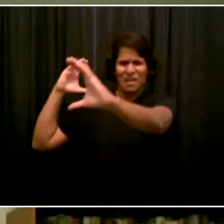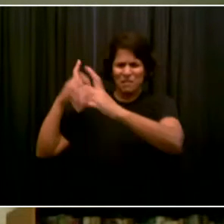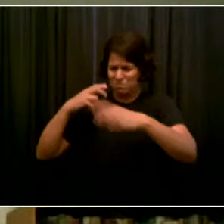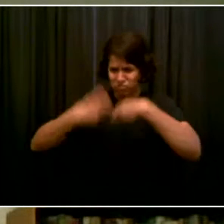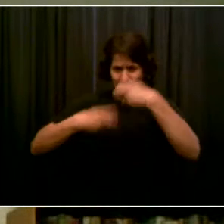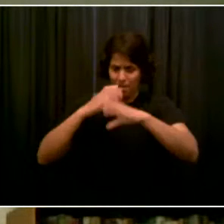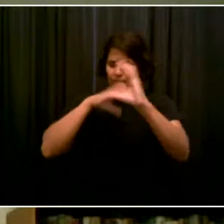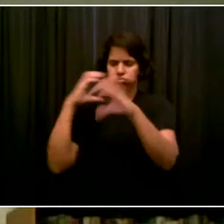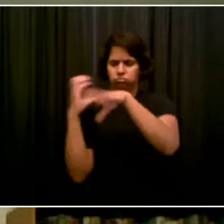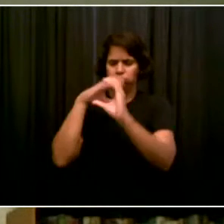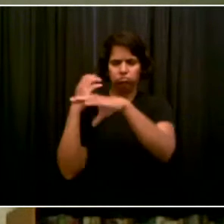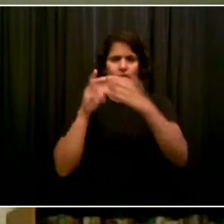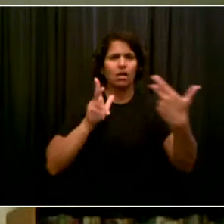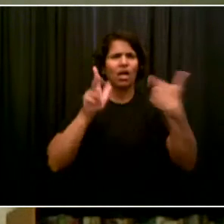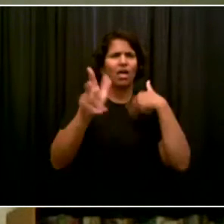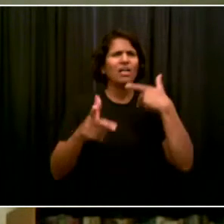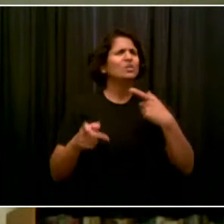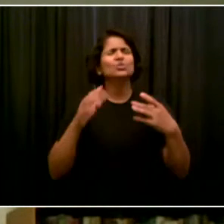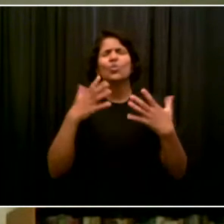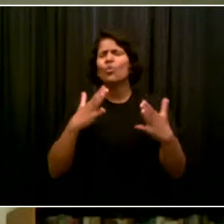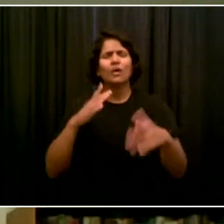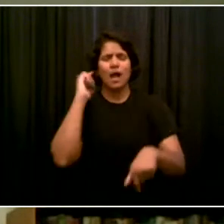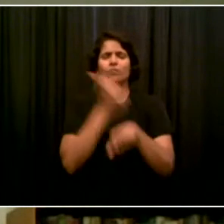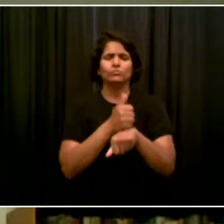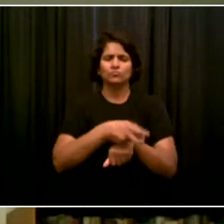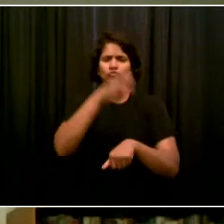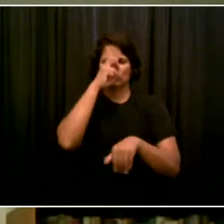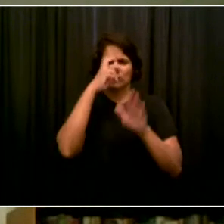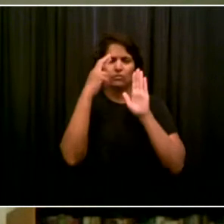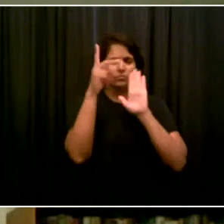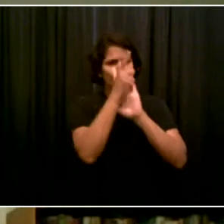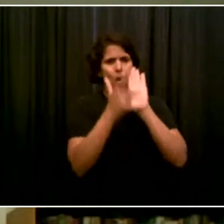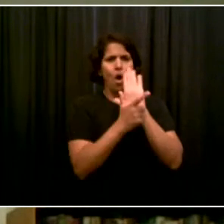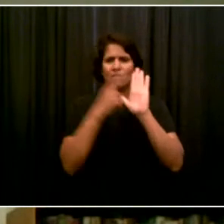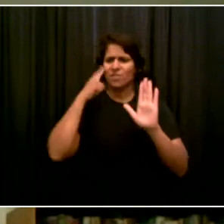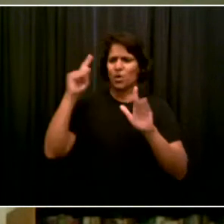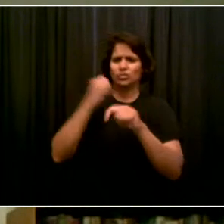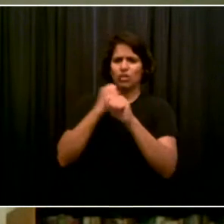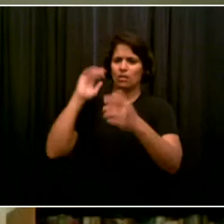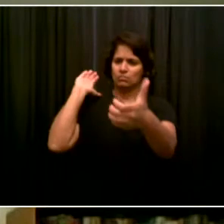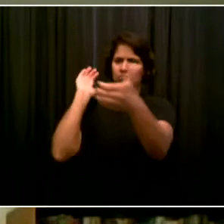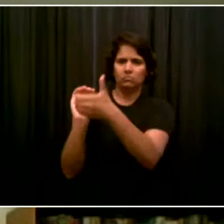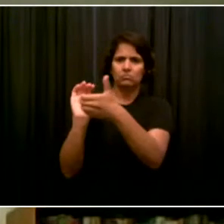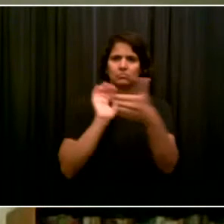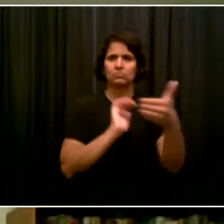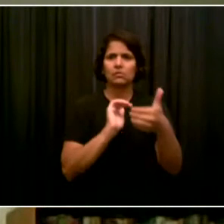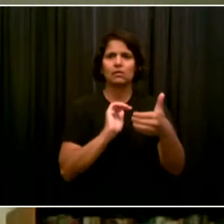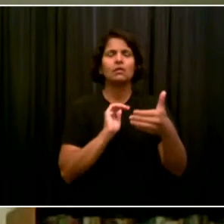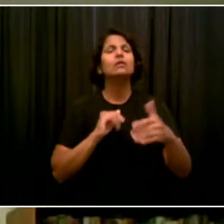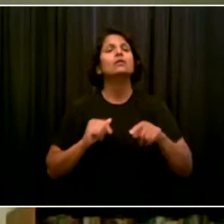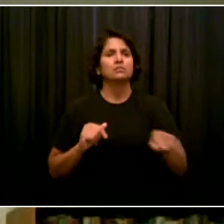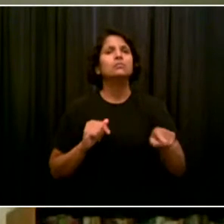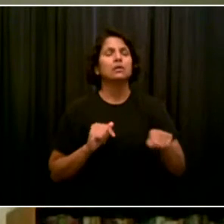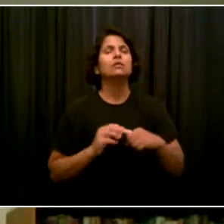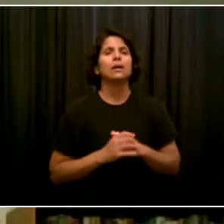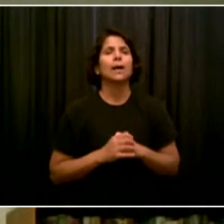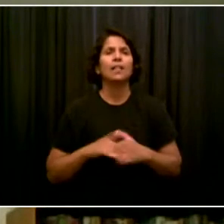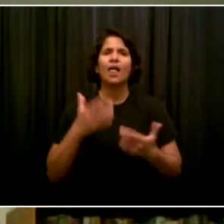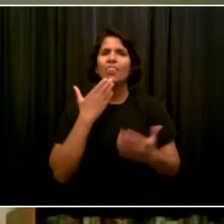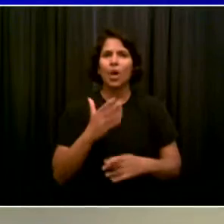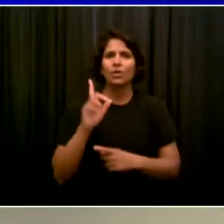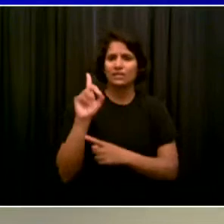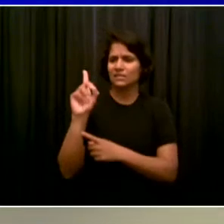again, I thank the mayor, I thank the commissioner, and I thank everybody at DOT who stuck with this plan and is seeing it to fruition